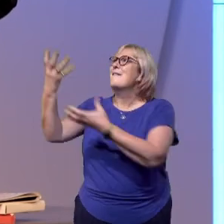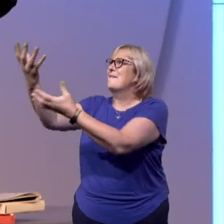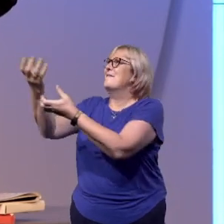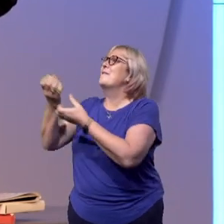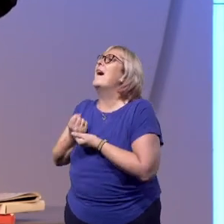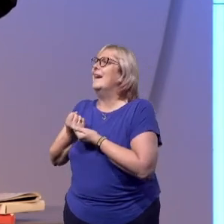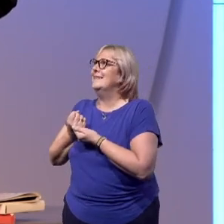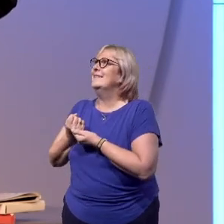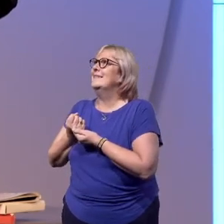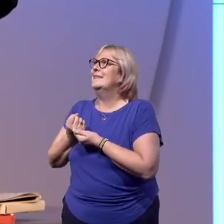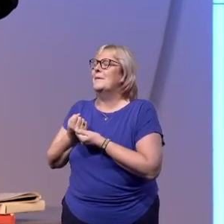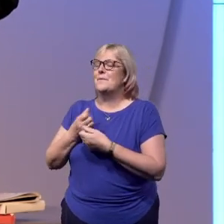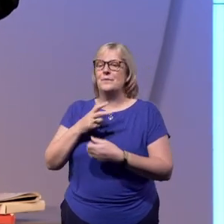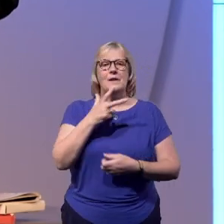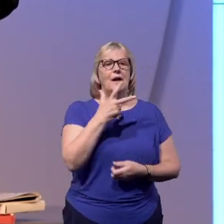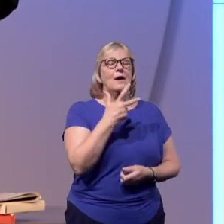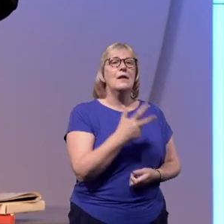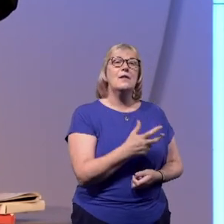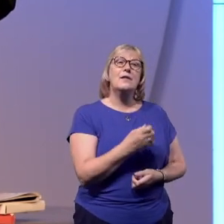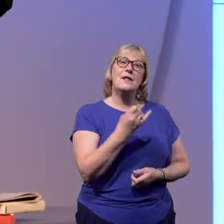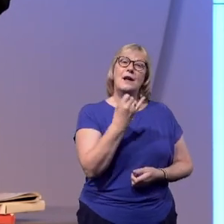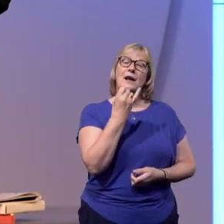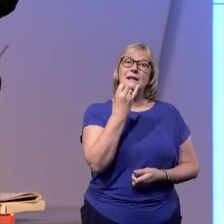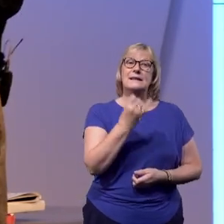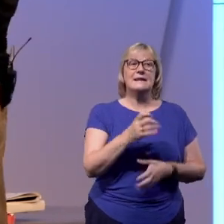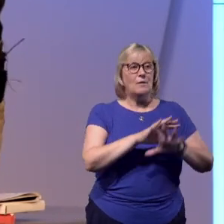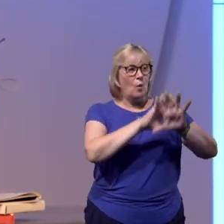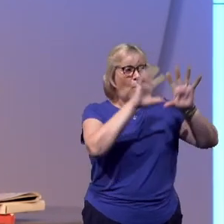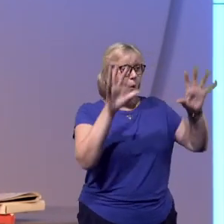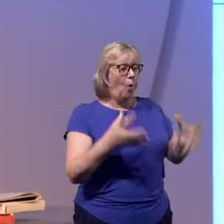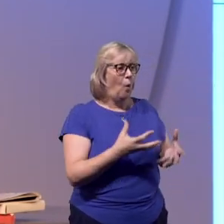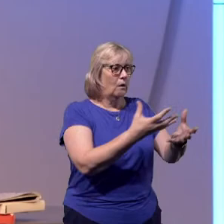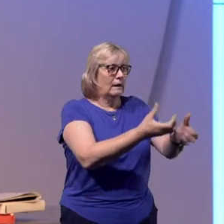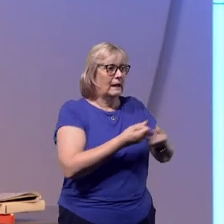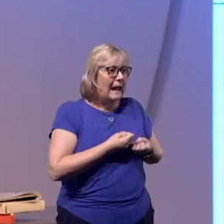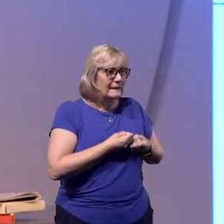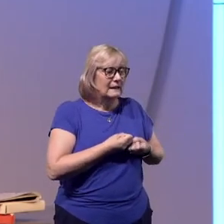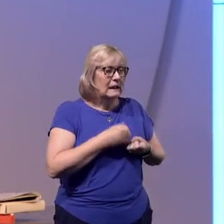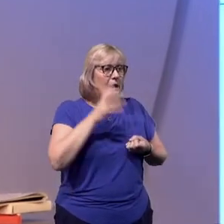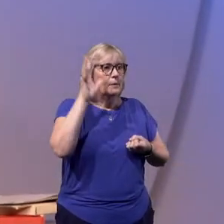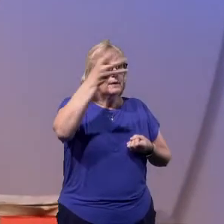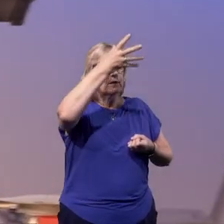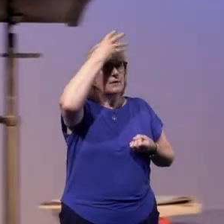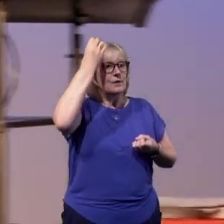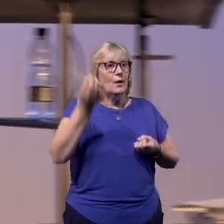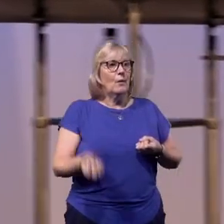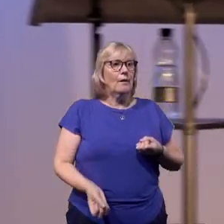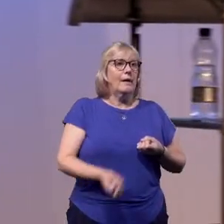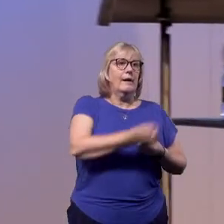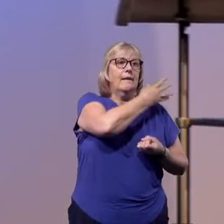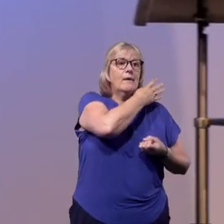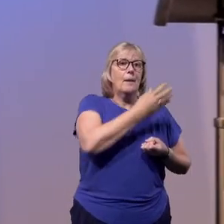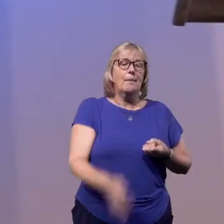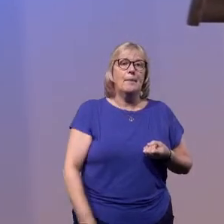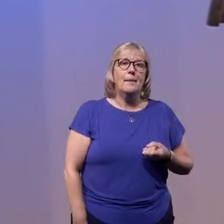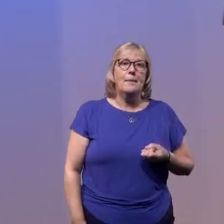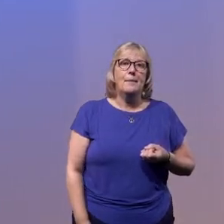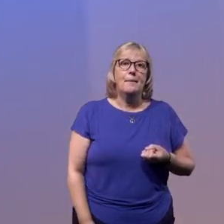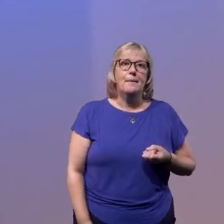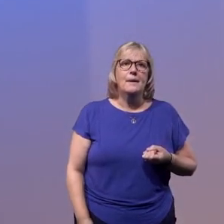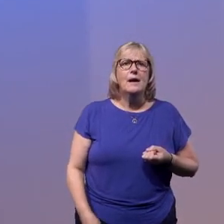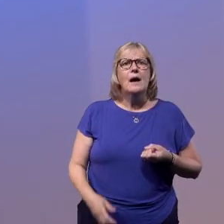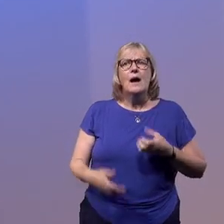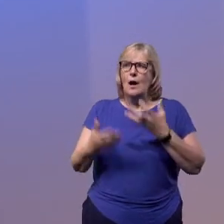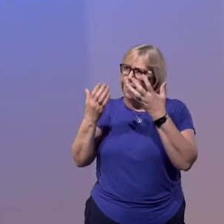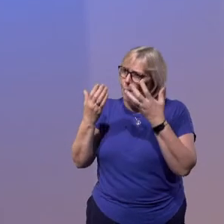it. Verse 36, what good is it for someone to gain the whole world yet forfeit their soul? You see, why obey? Because of my soul.